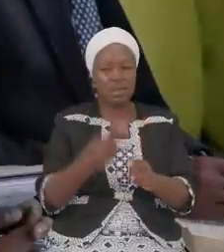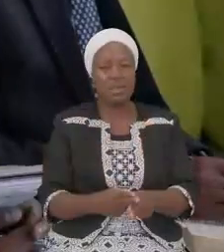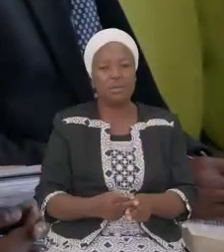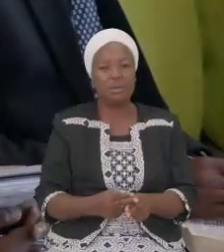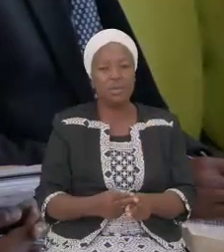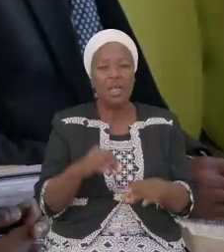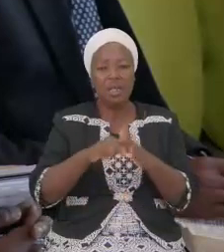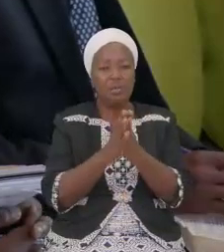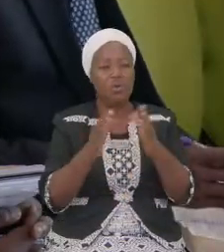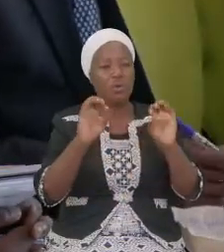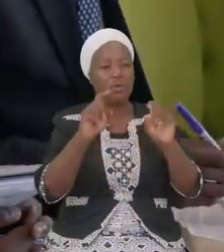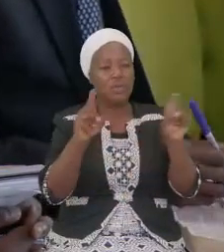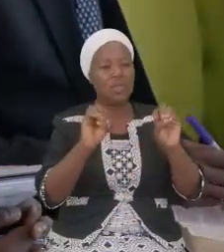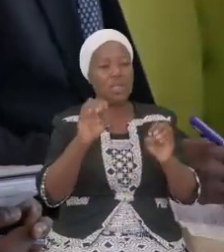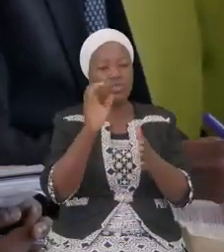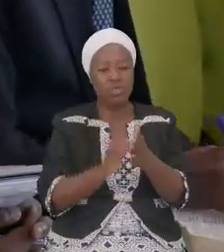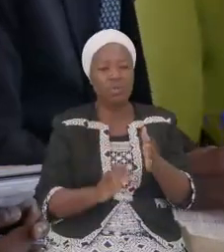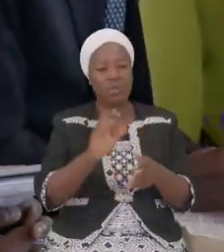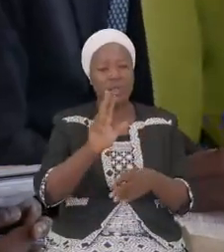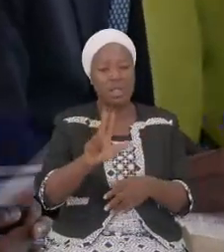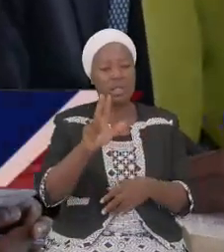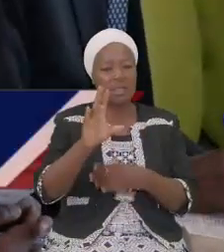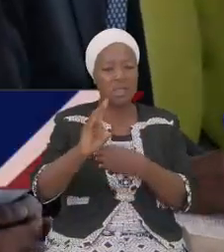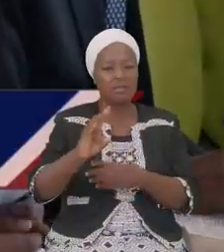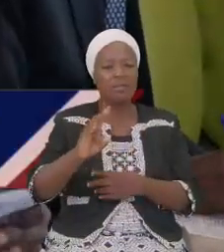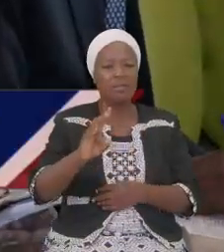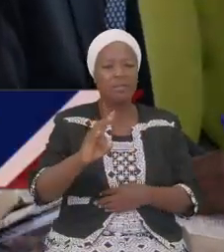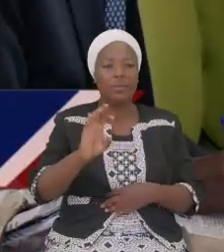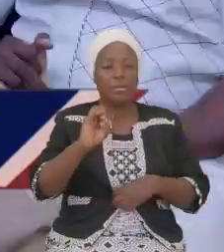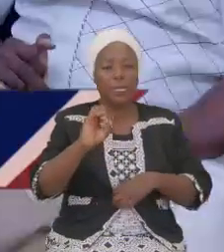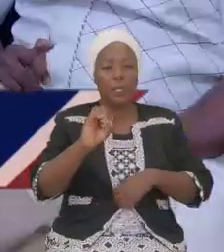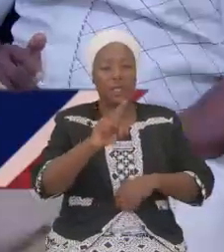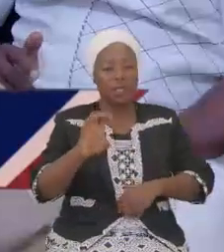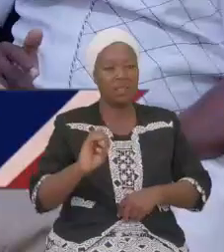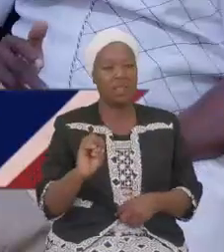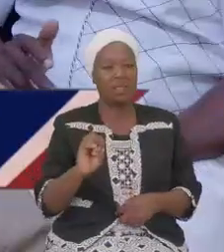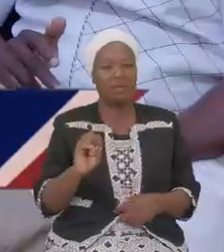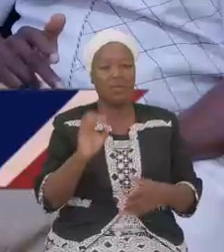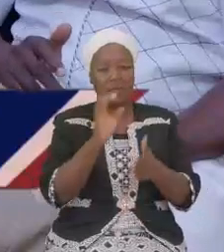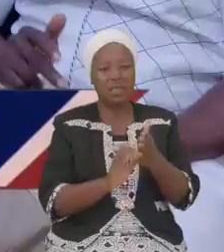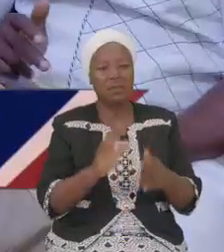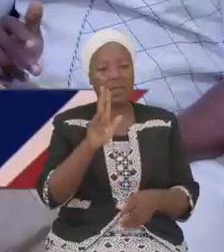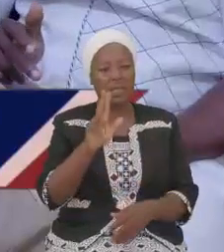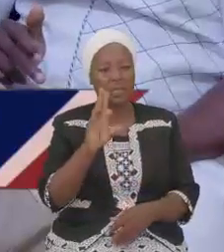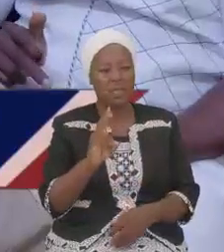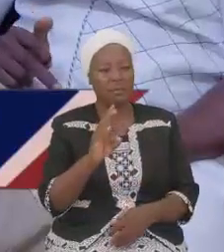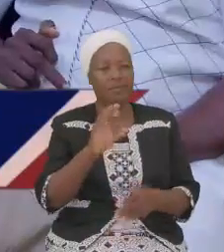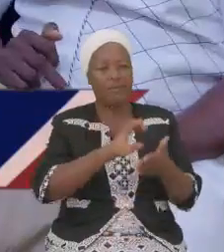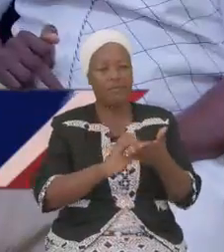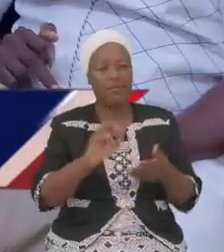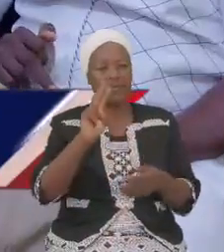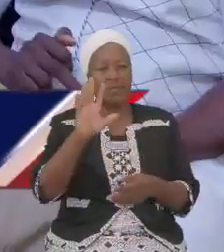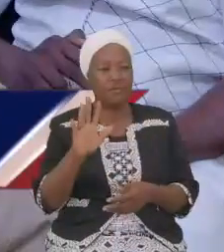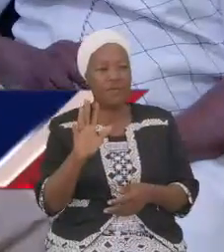In Ezekiel chapter 37, Ezekiel chapter 37, reading from verse 25.